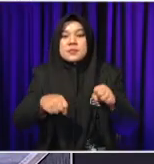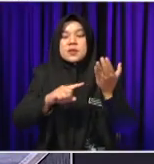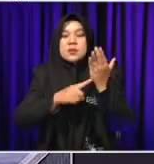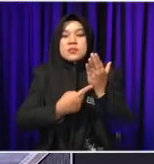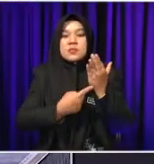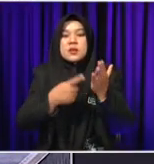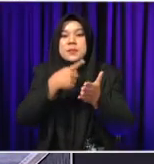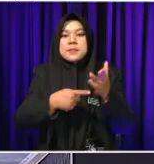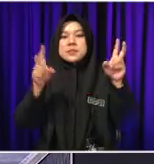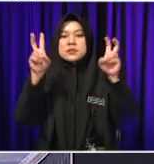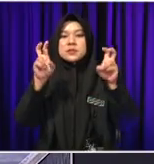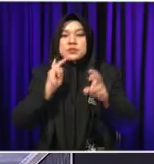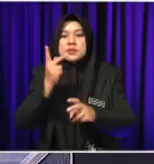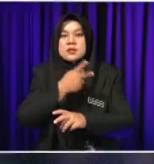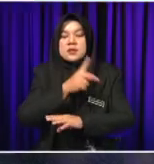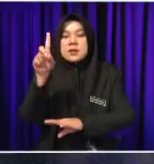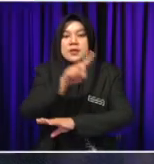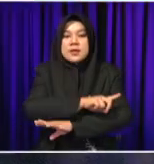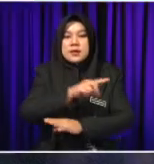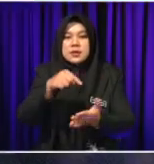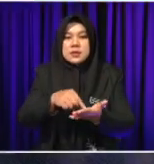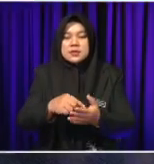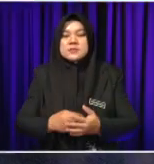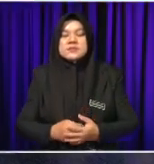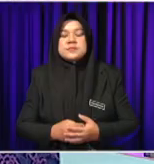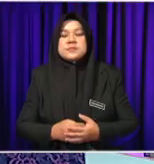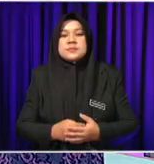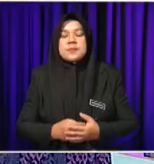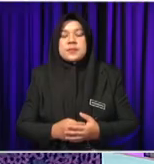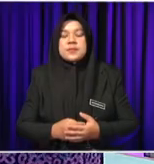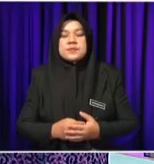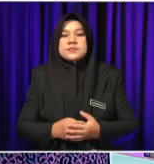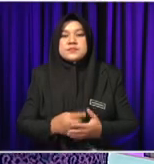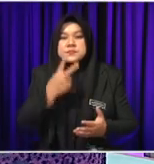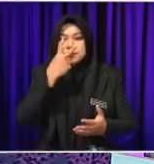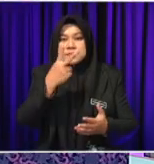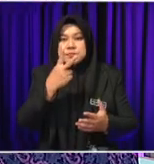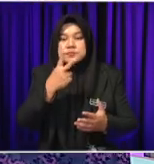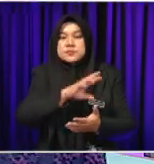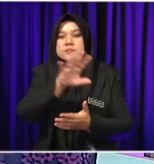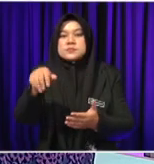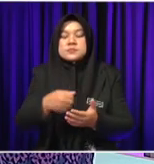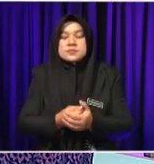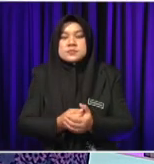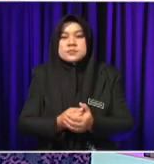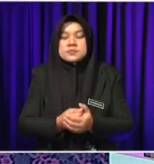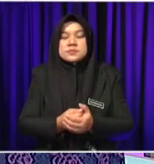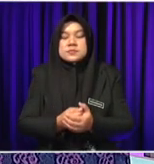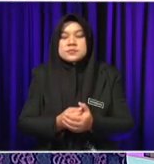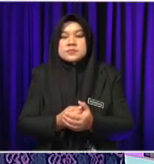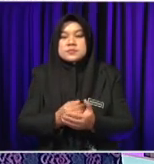today. What is our topic, teacher? Exactly. All right. Thank you, Shafika. So, girls and boys, viewers out there, let us get started. Now, we are going